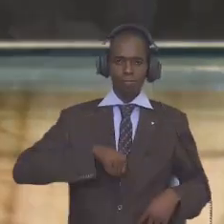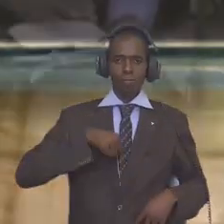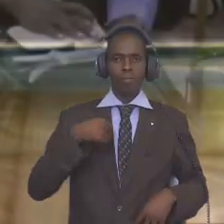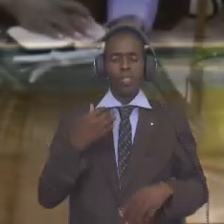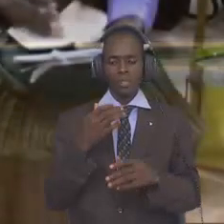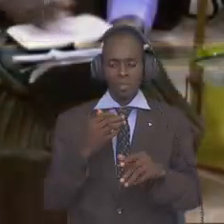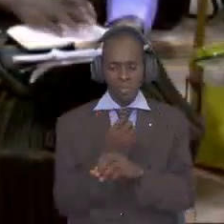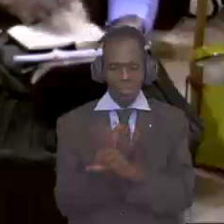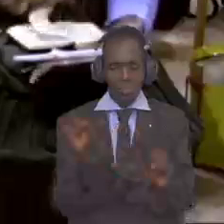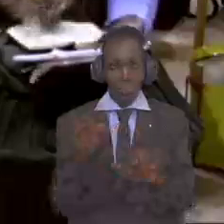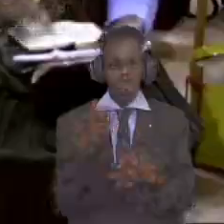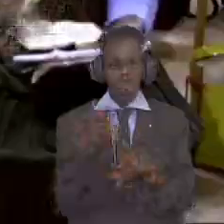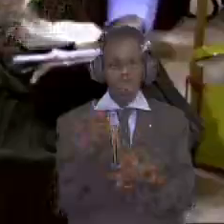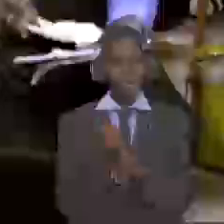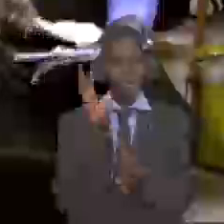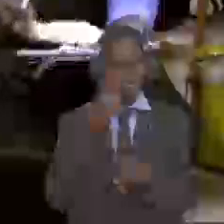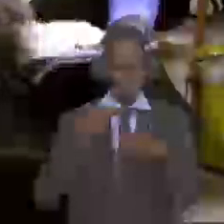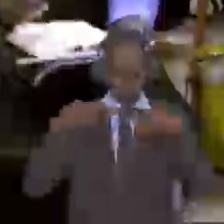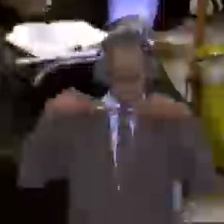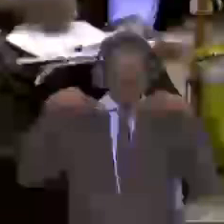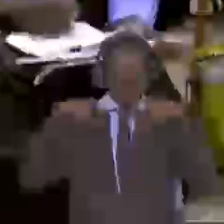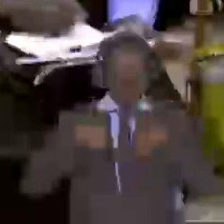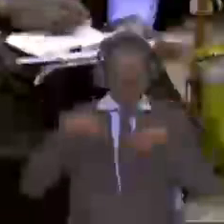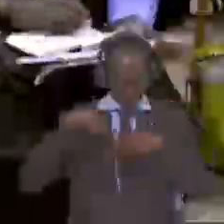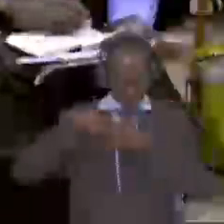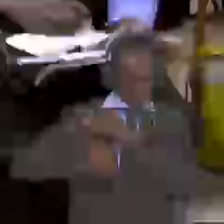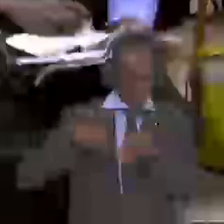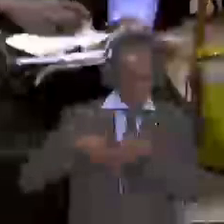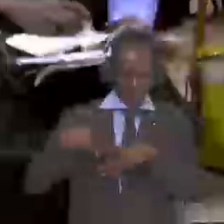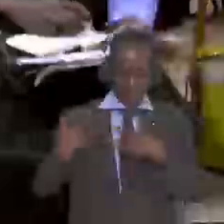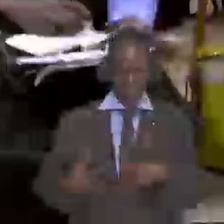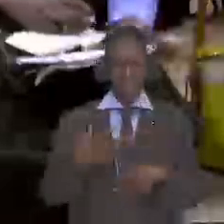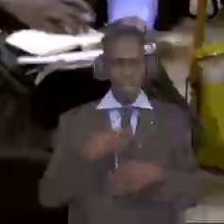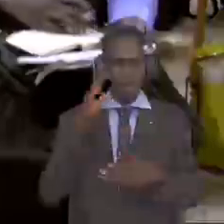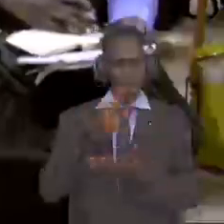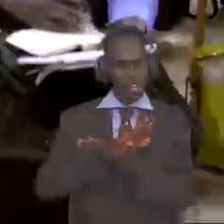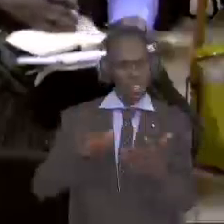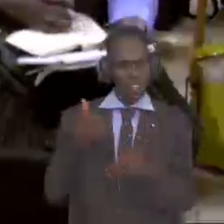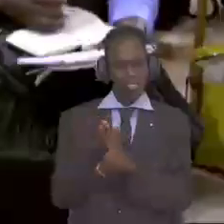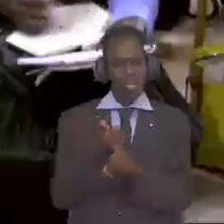a person will look inward and purge himself, herself from